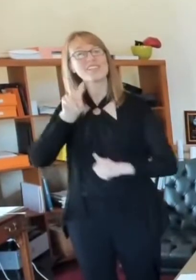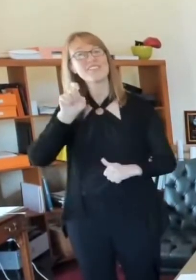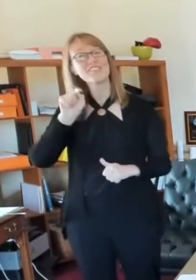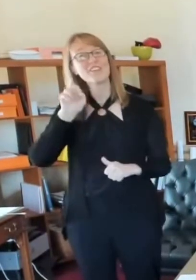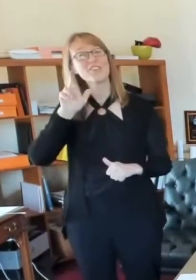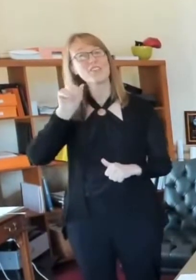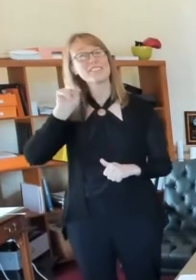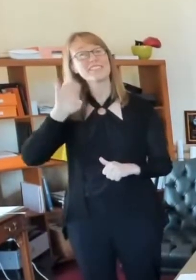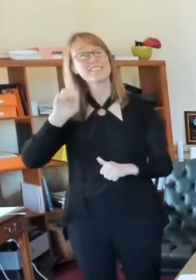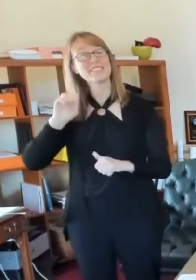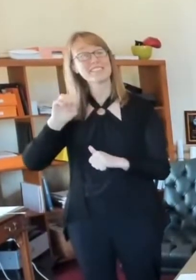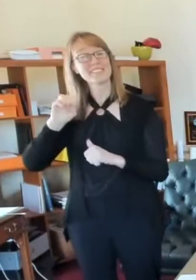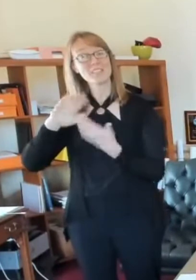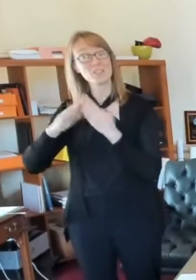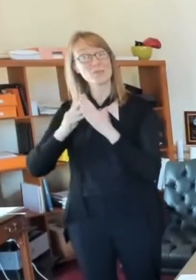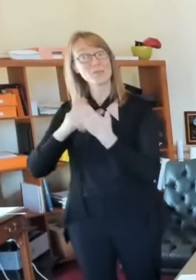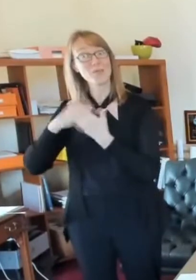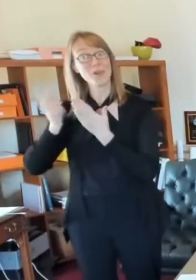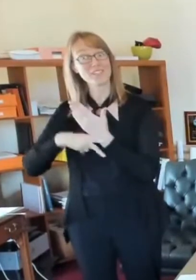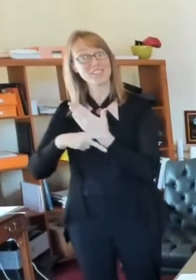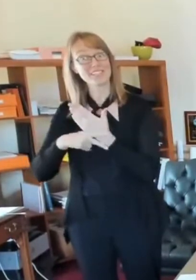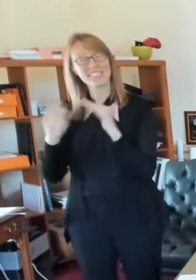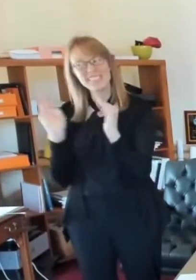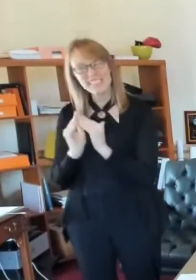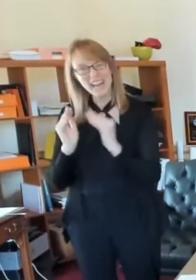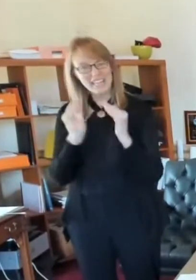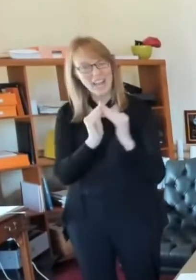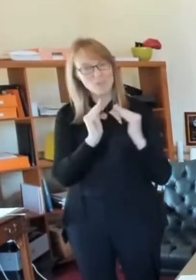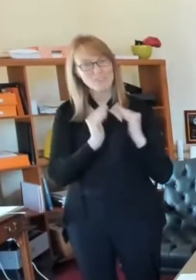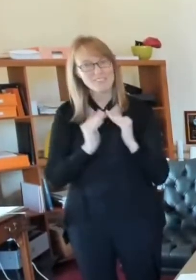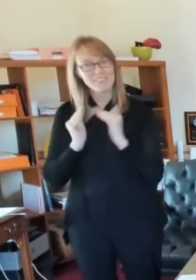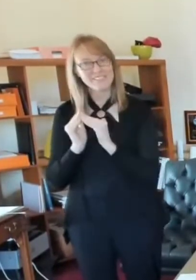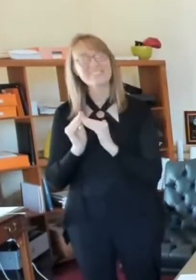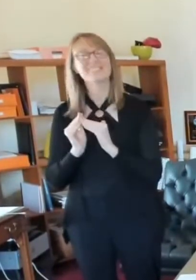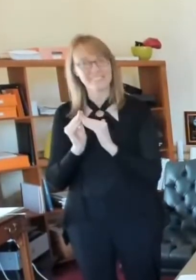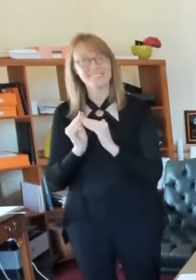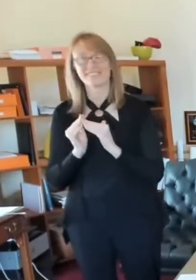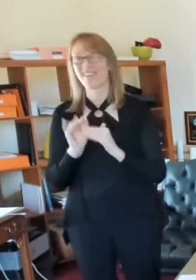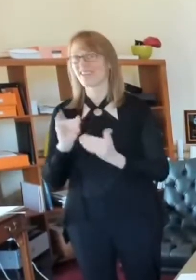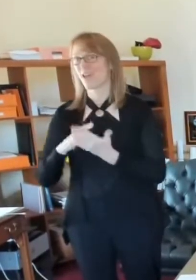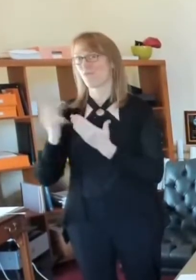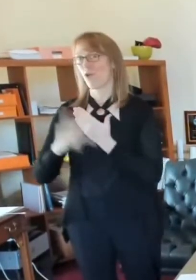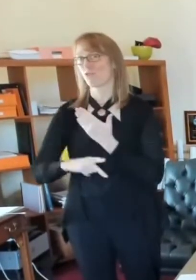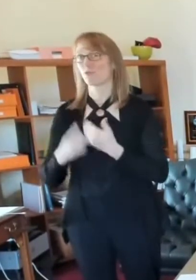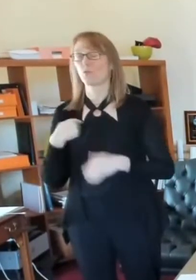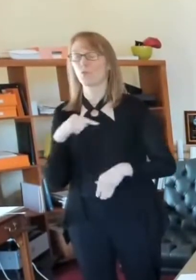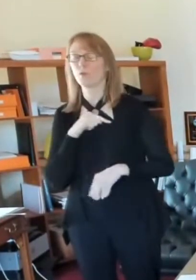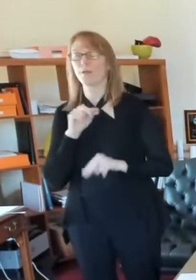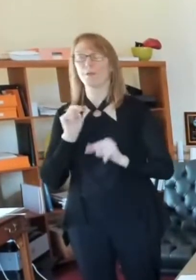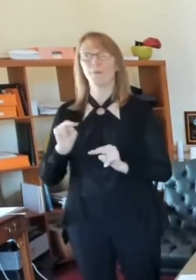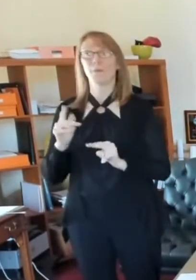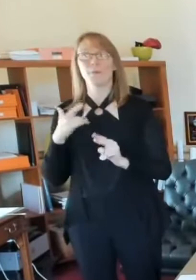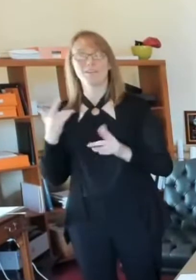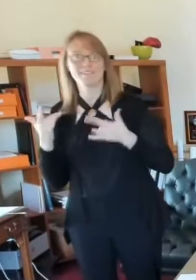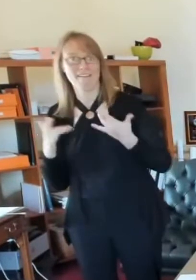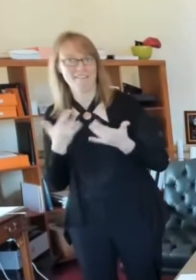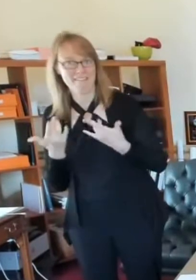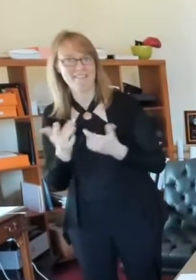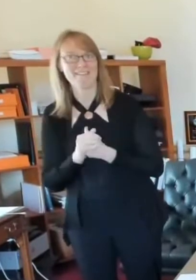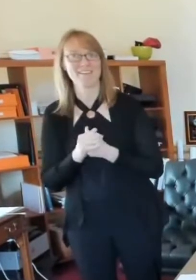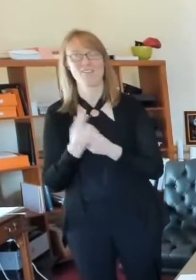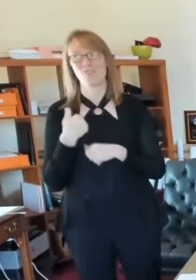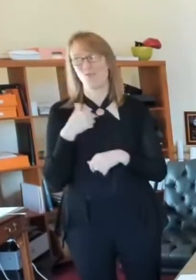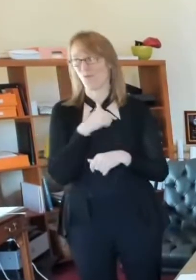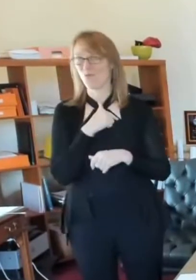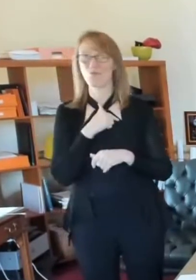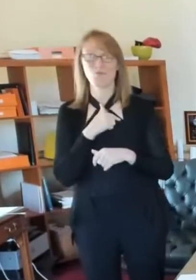Project. And so we're very excited about that. We think that that is a real great partnership